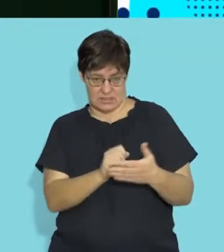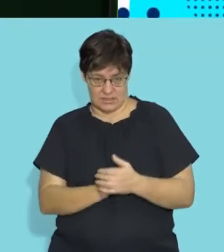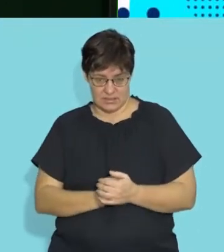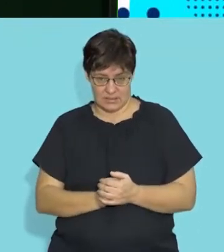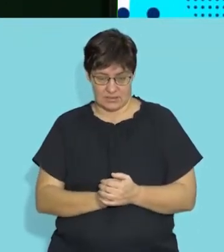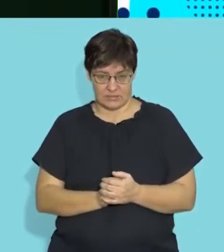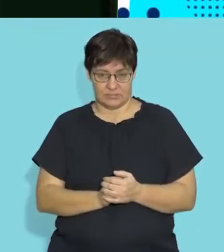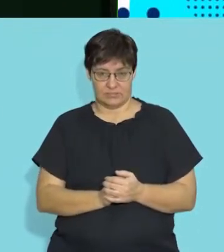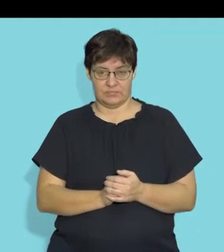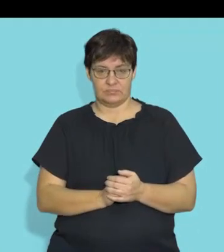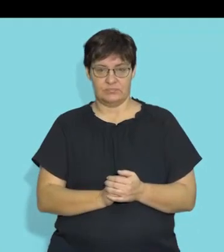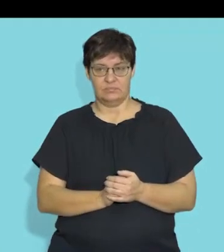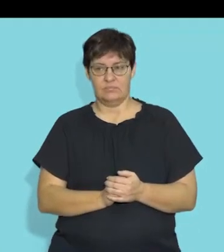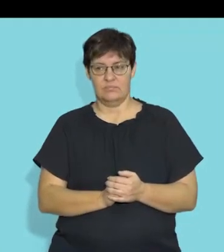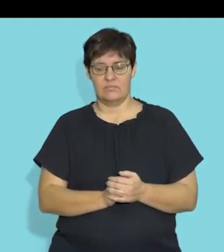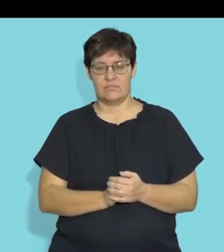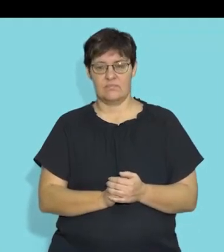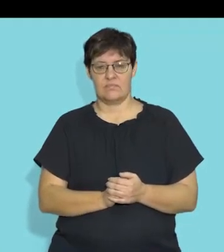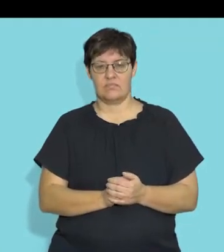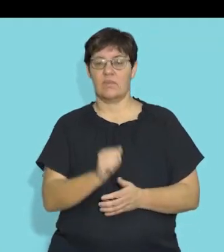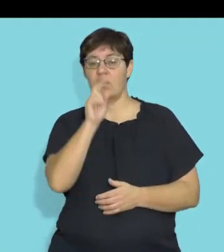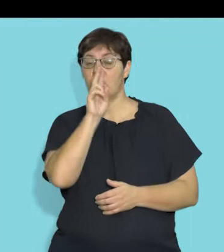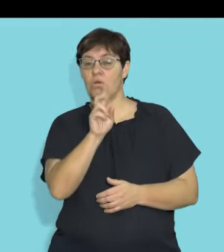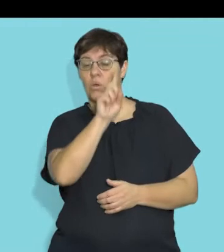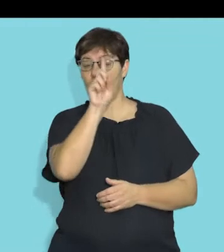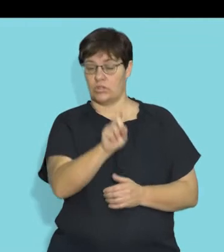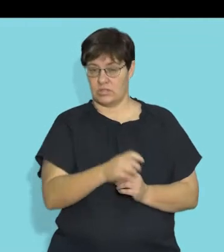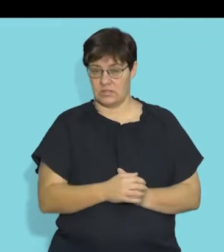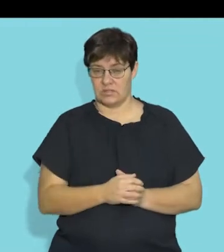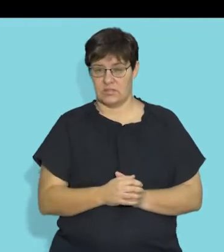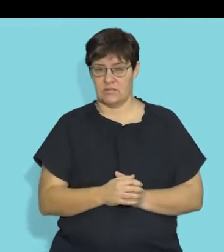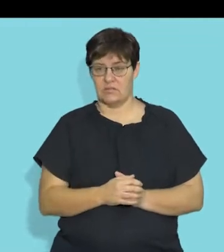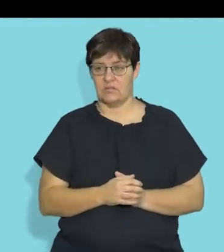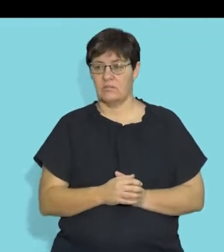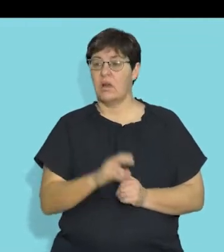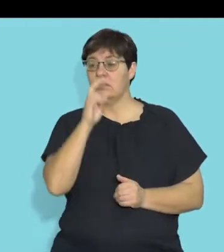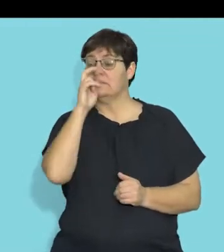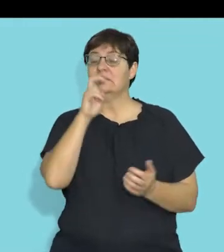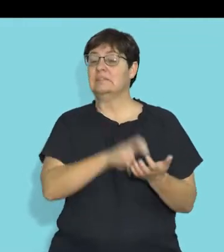very important. Okay, so now if we look at our question, it says here, required,